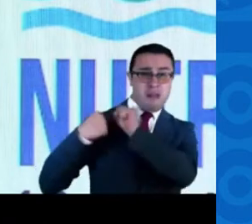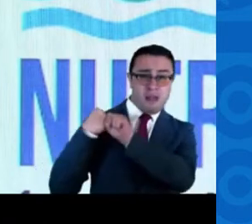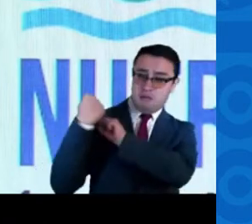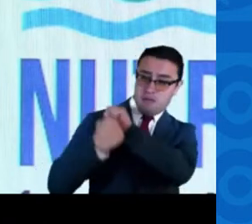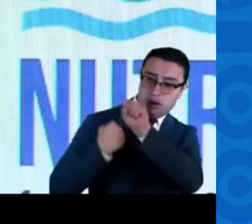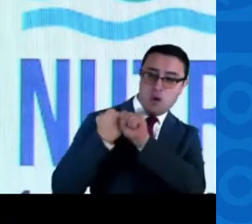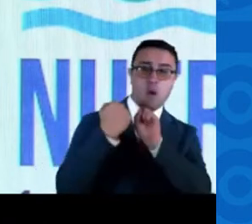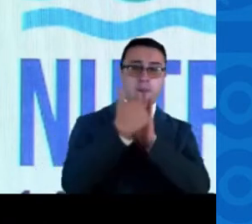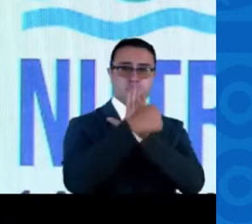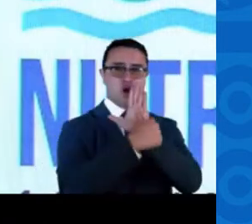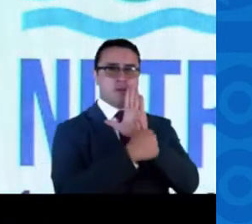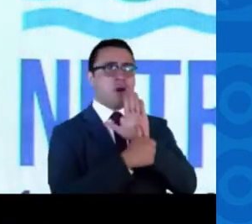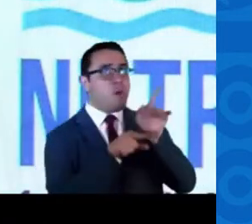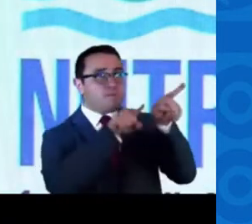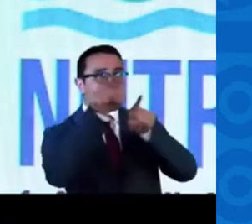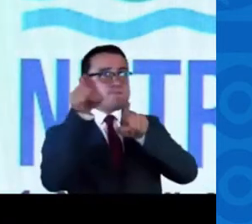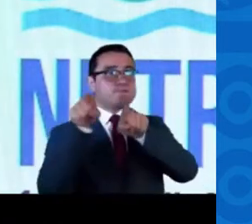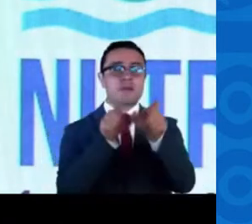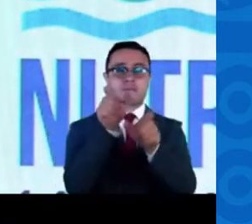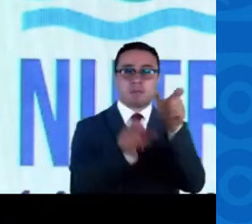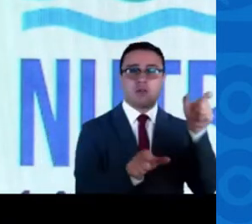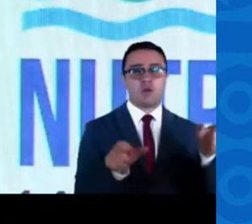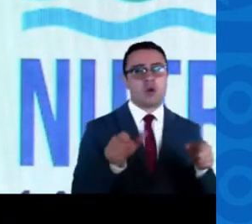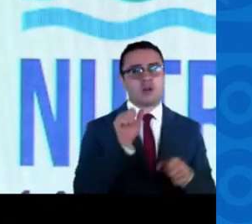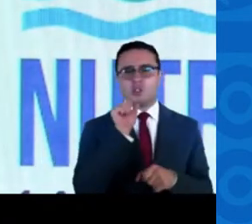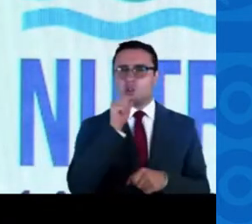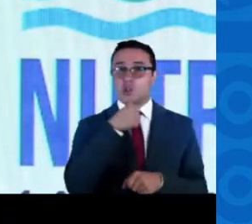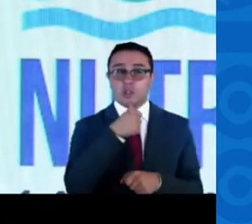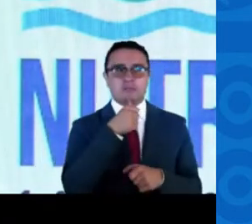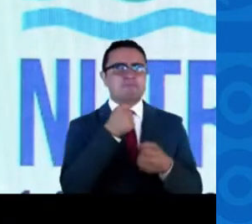required an intensive, very intensive effort in Colombia